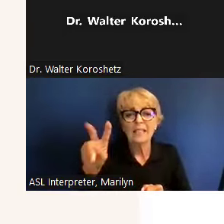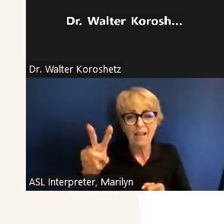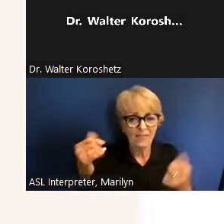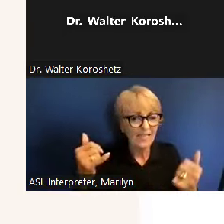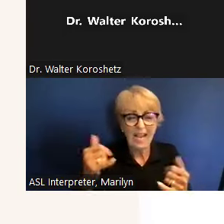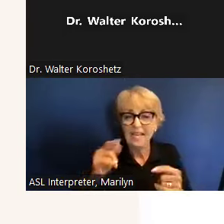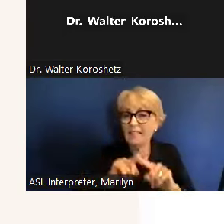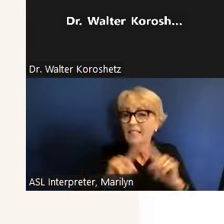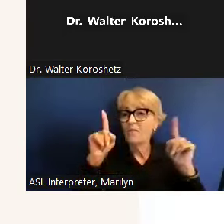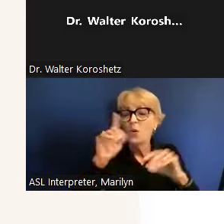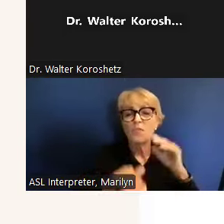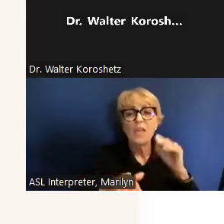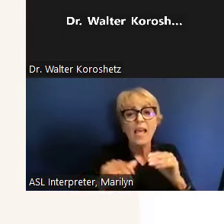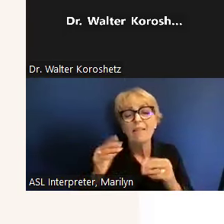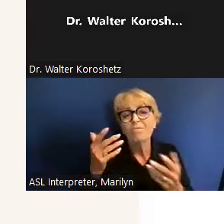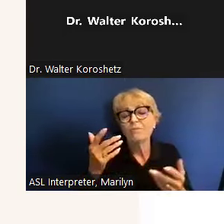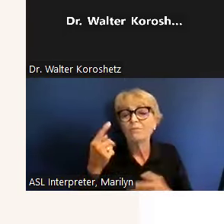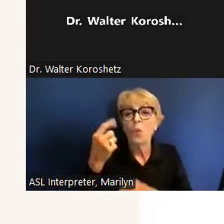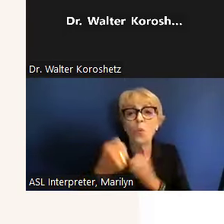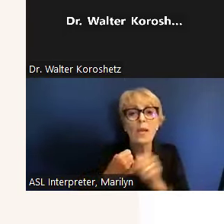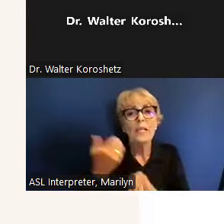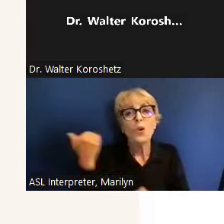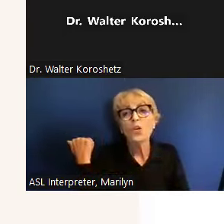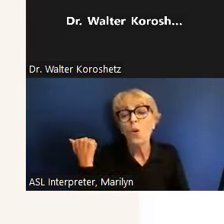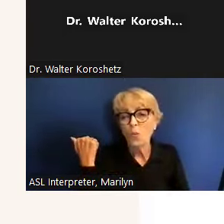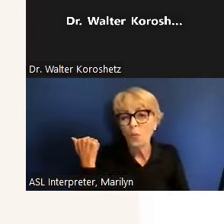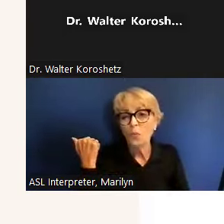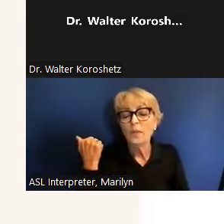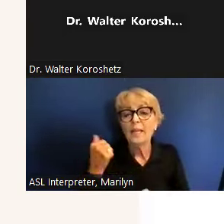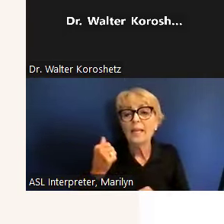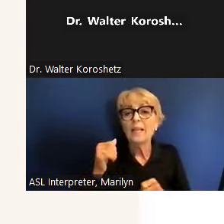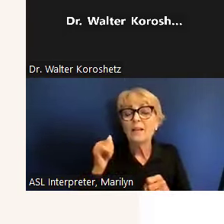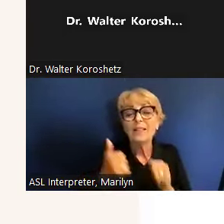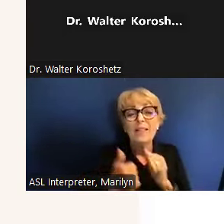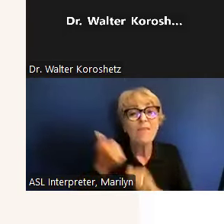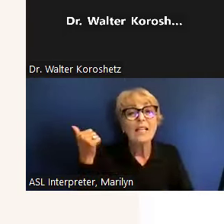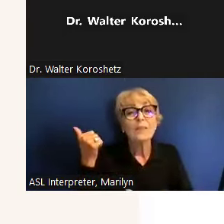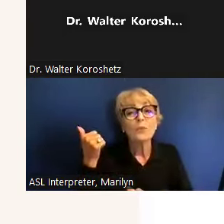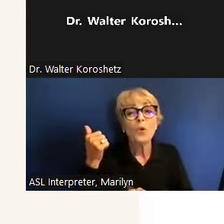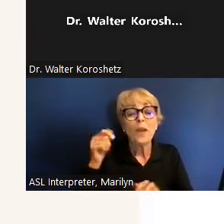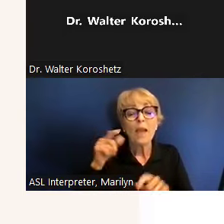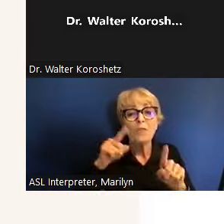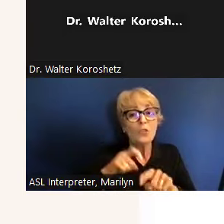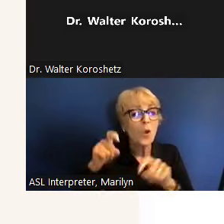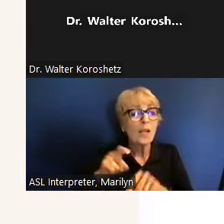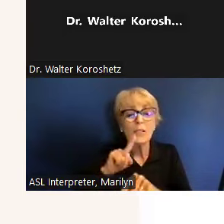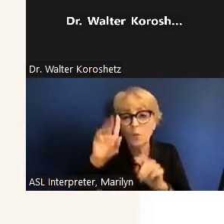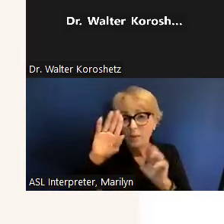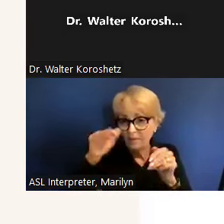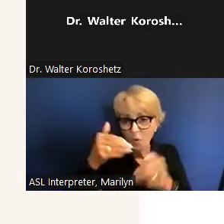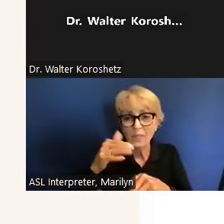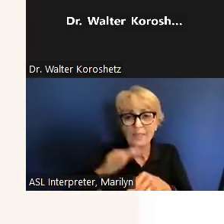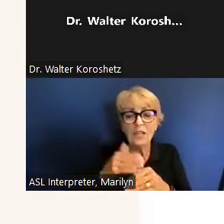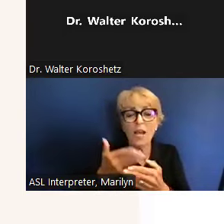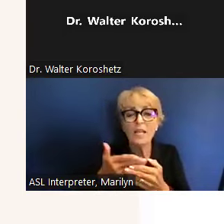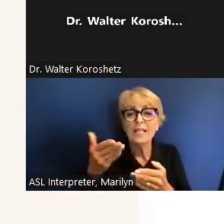than it was, say a year ago, the vast majority of the trials are really focusing on things